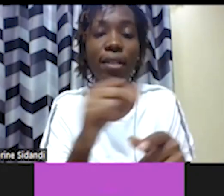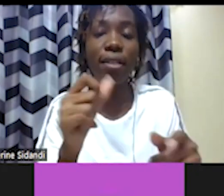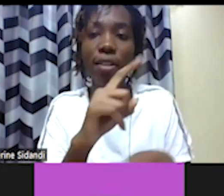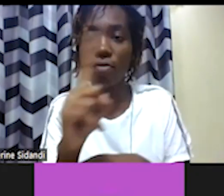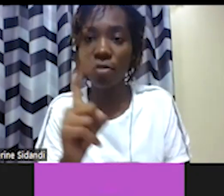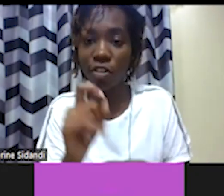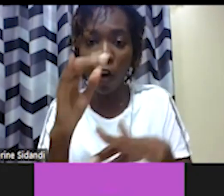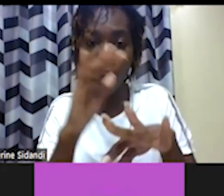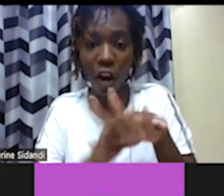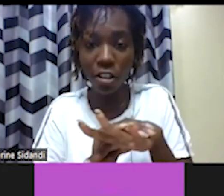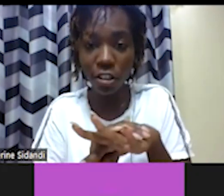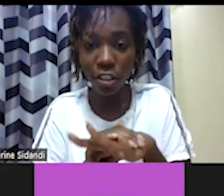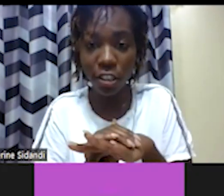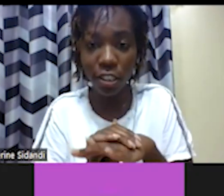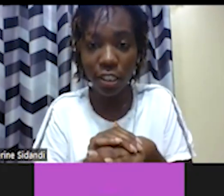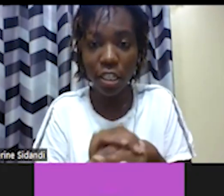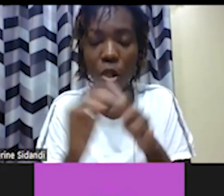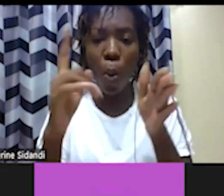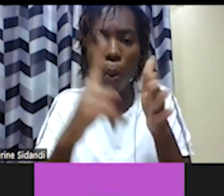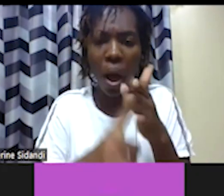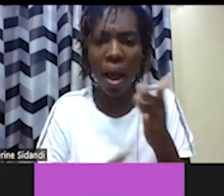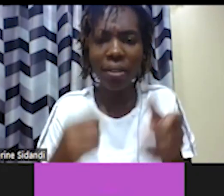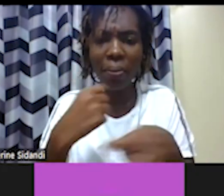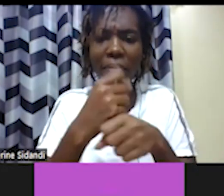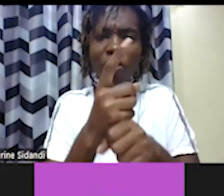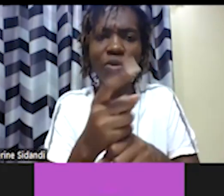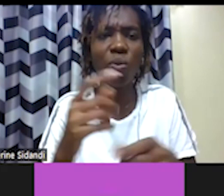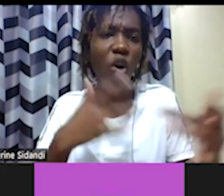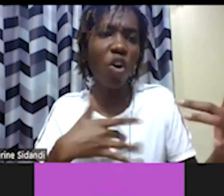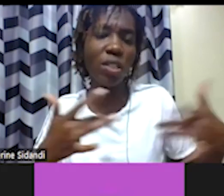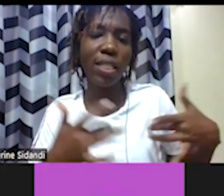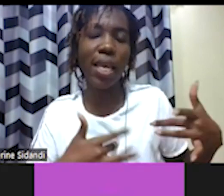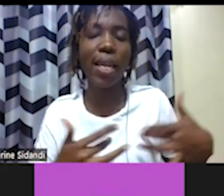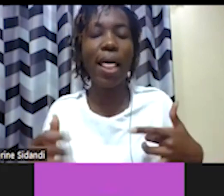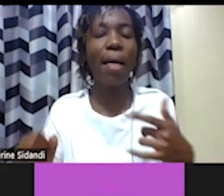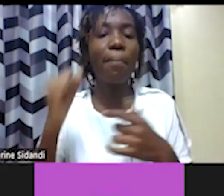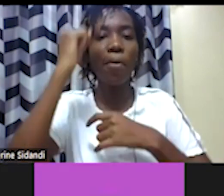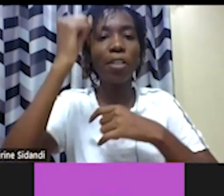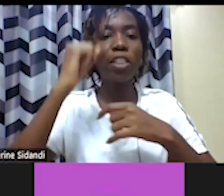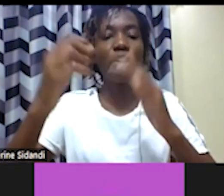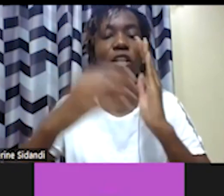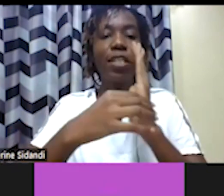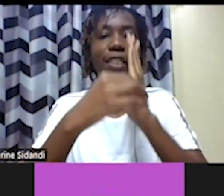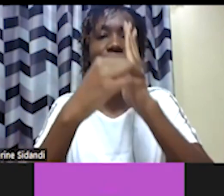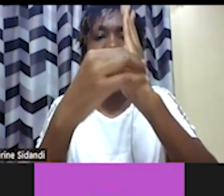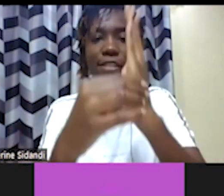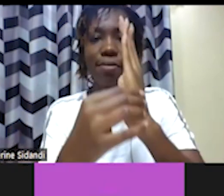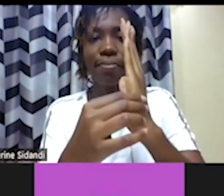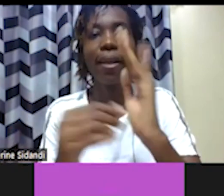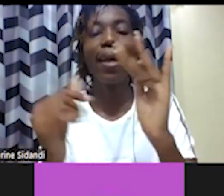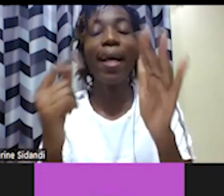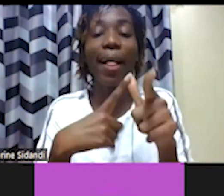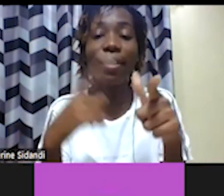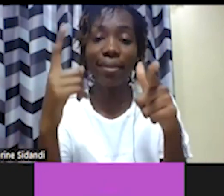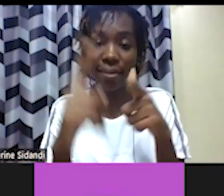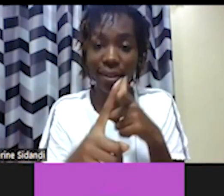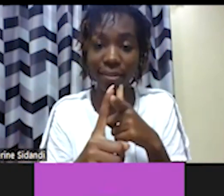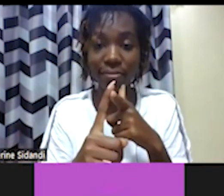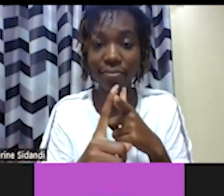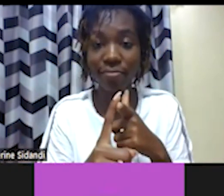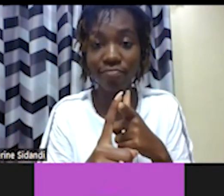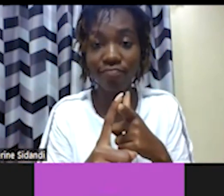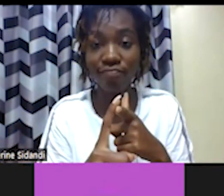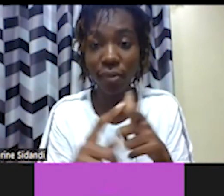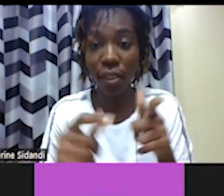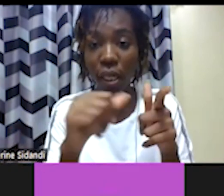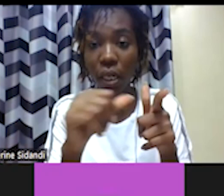on what really made you consider political leadership? And then what is the